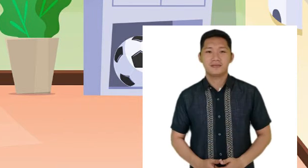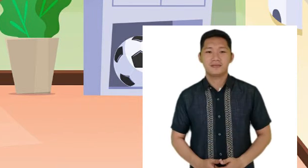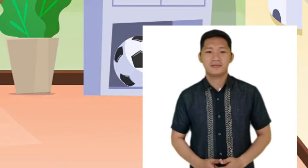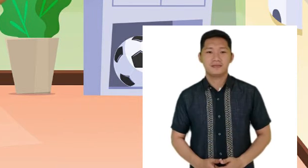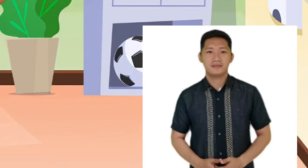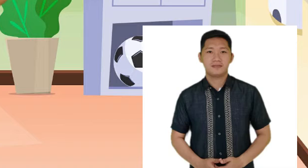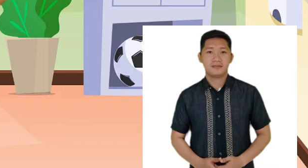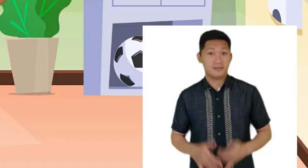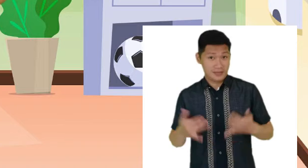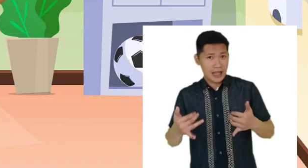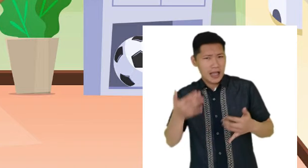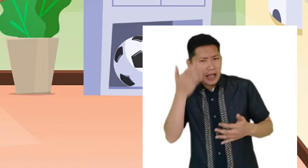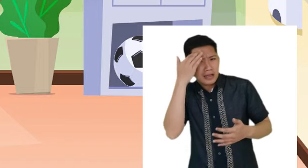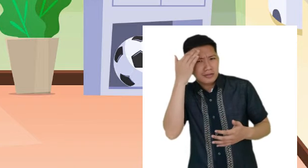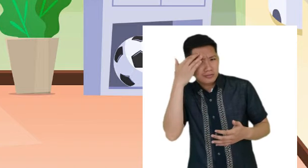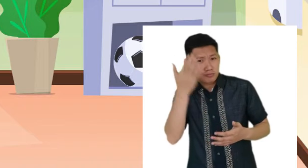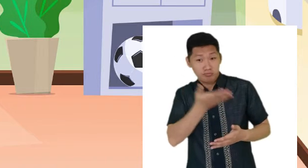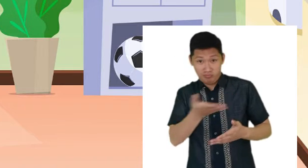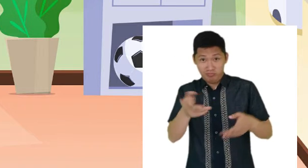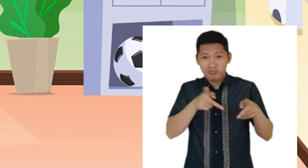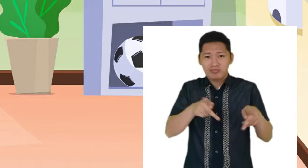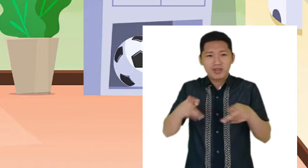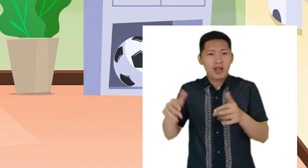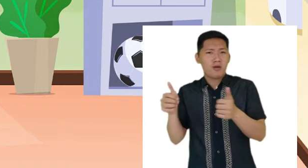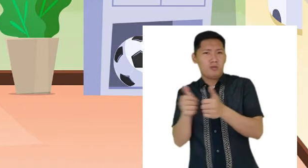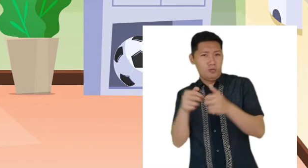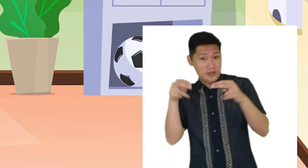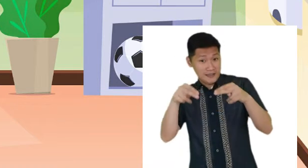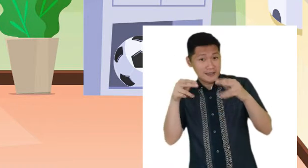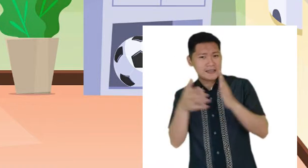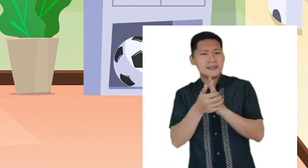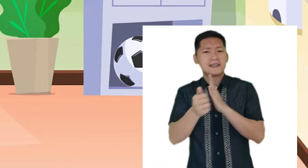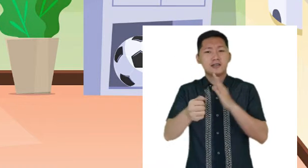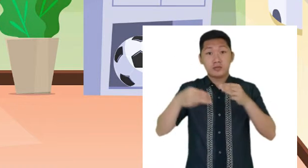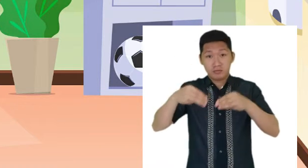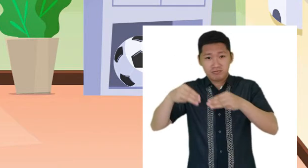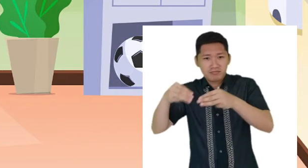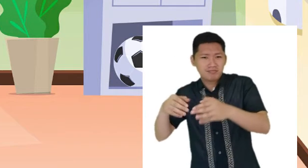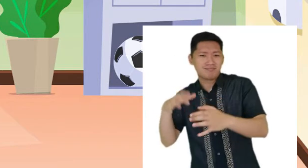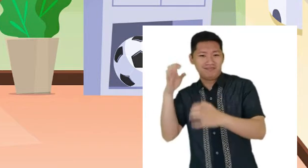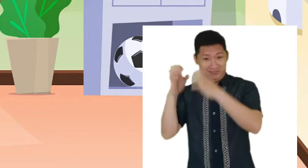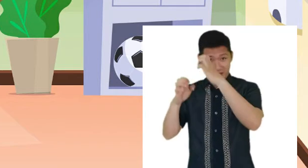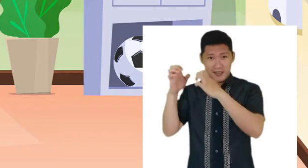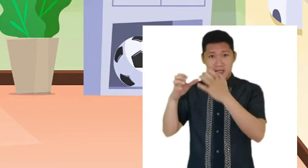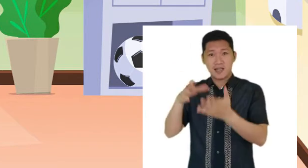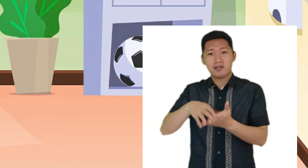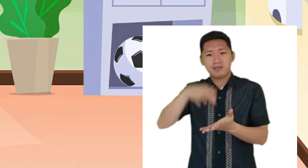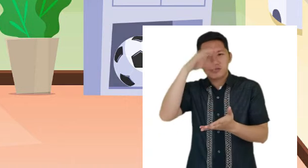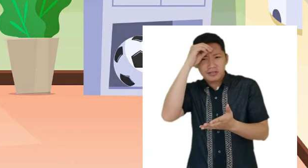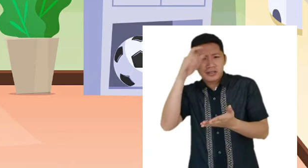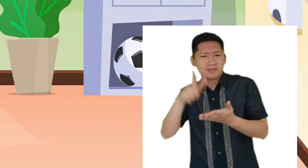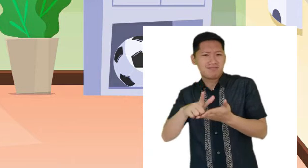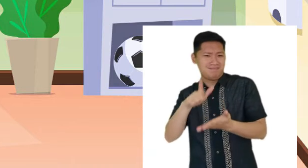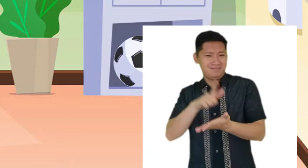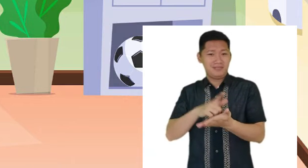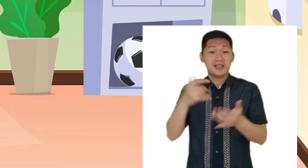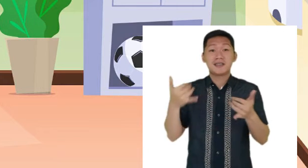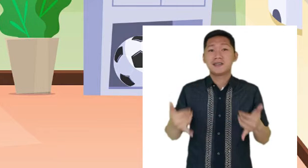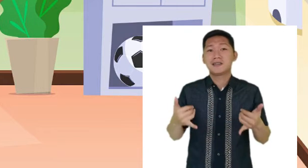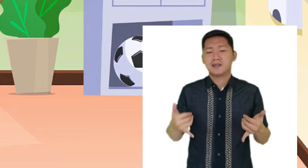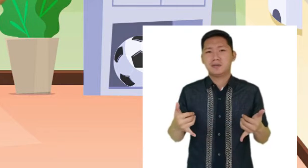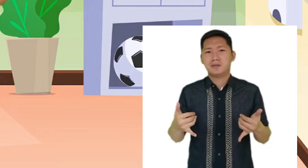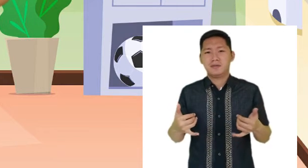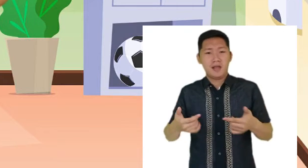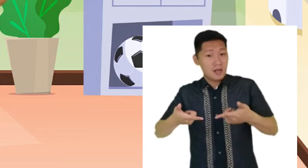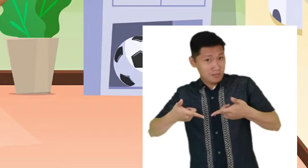diction. Now, I know that you are prepared with the necessary skill to move forward for the evaluation of your learning from